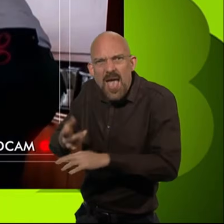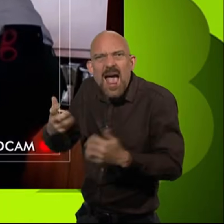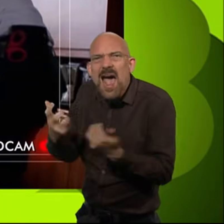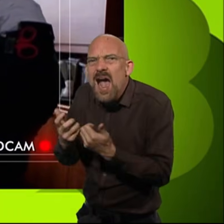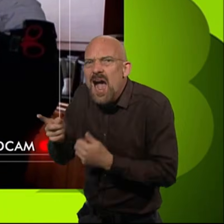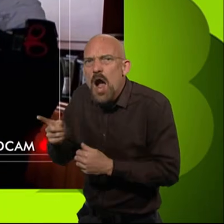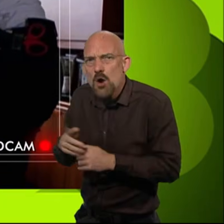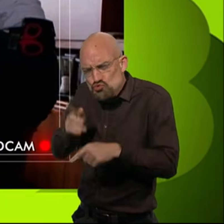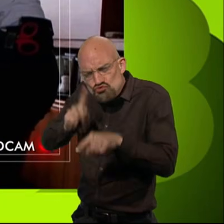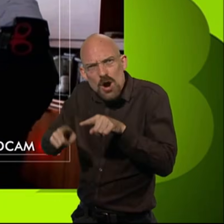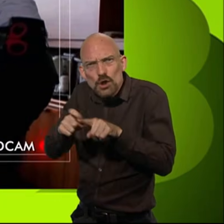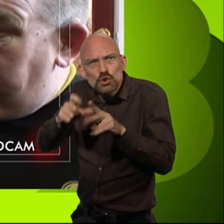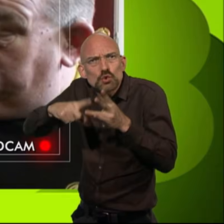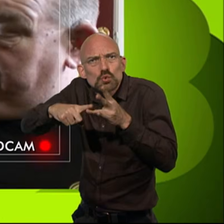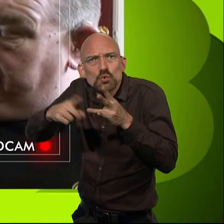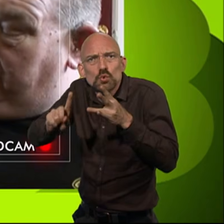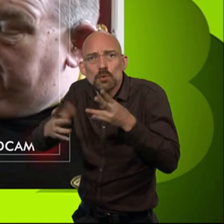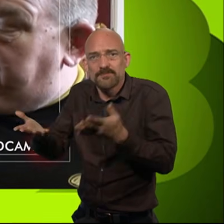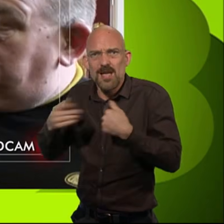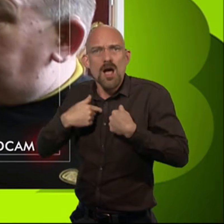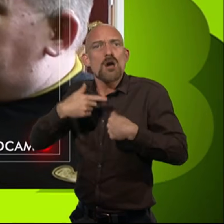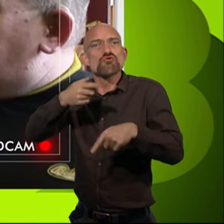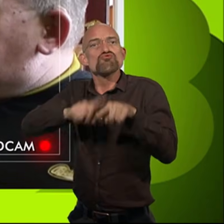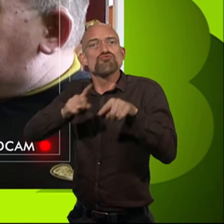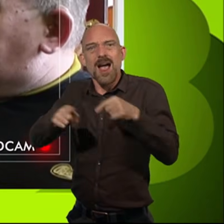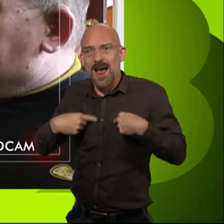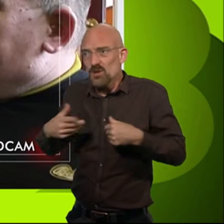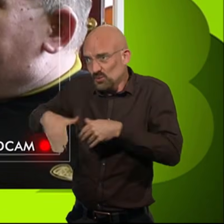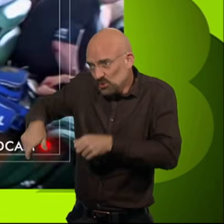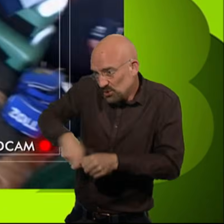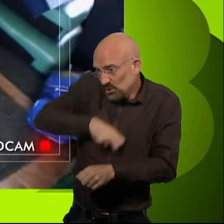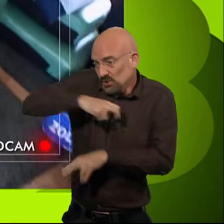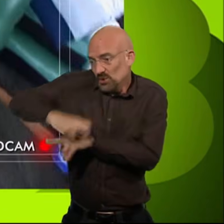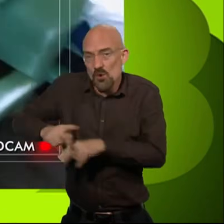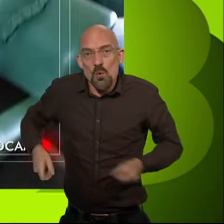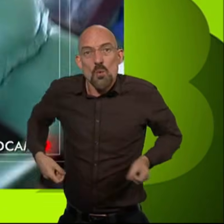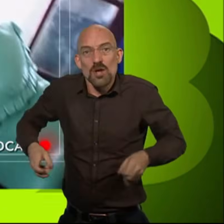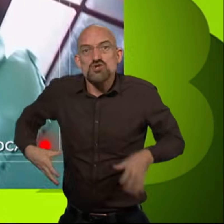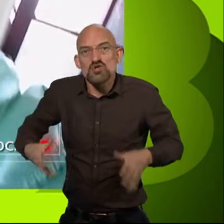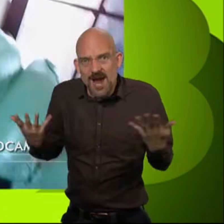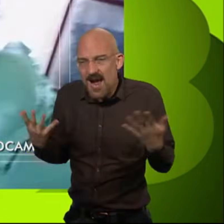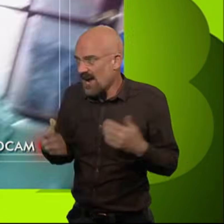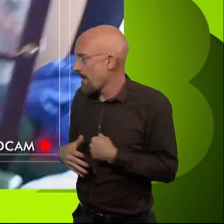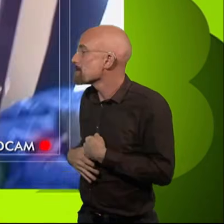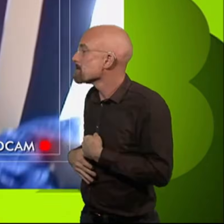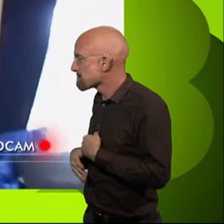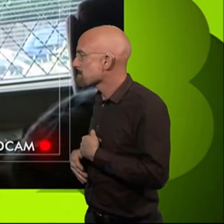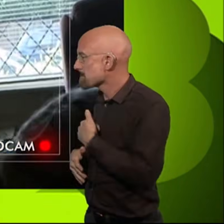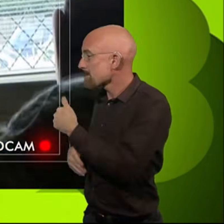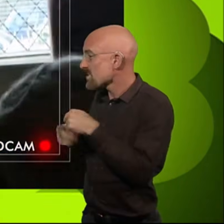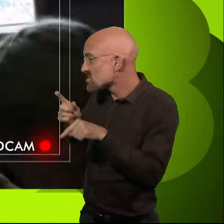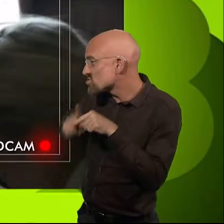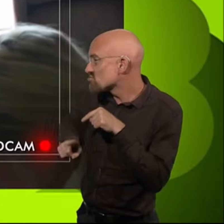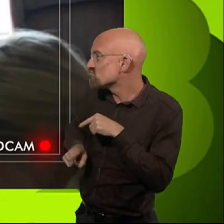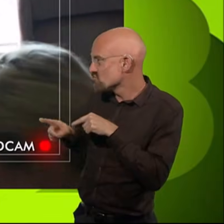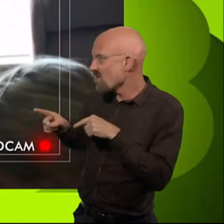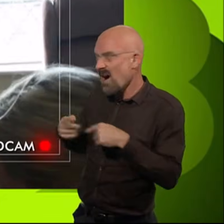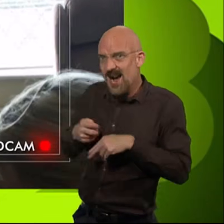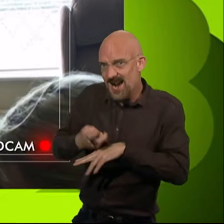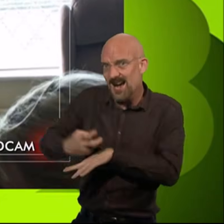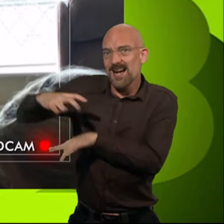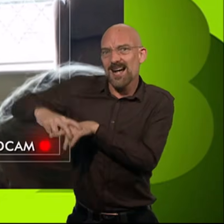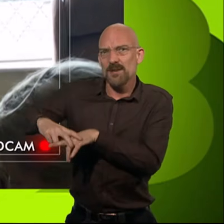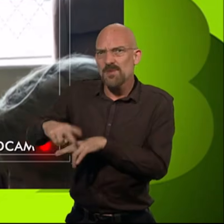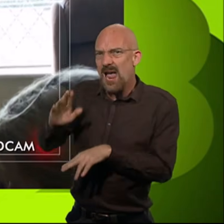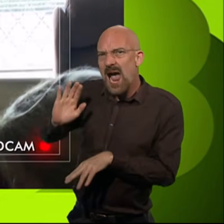that into the wheelchair. Okay. And I tried to get onto that chair there How long have you been sitting on the